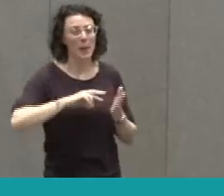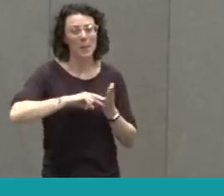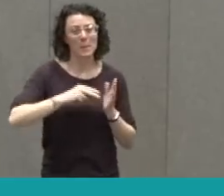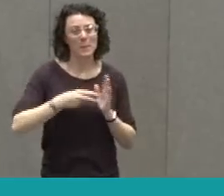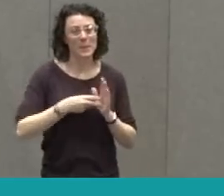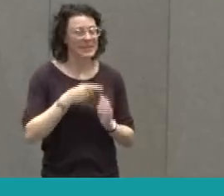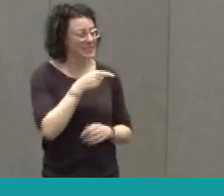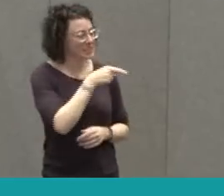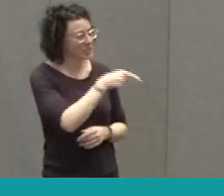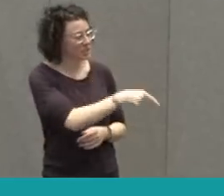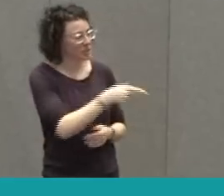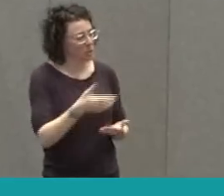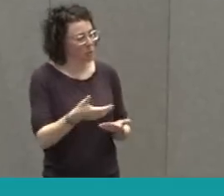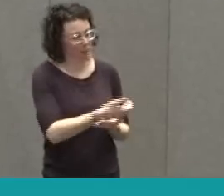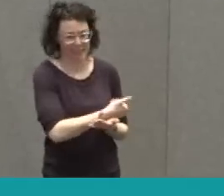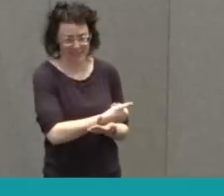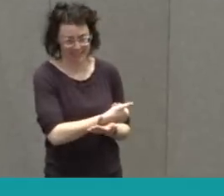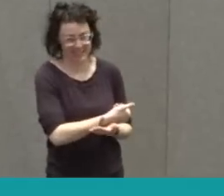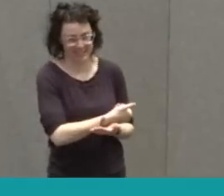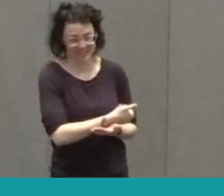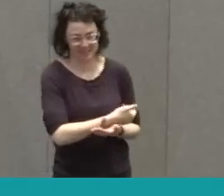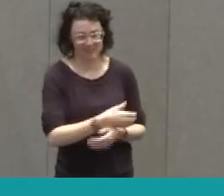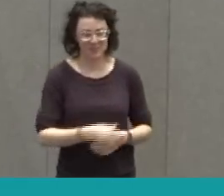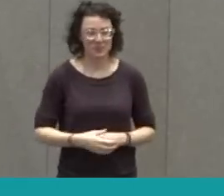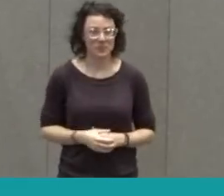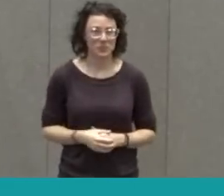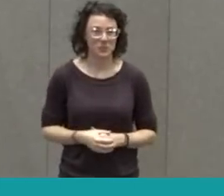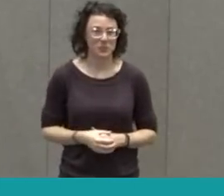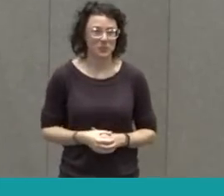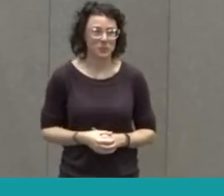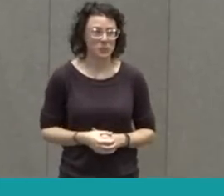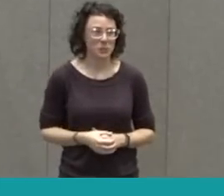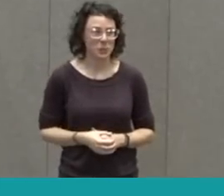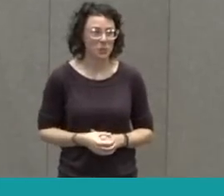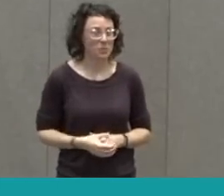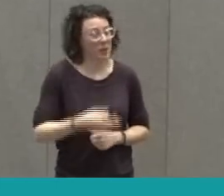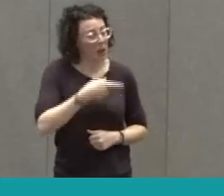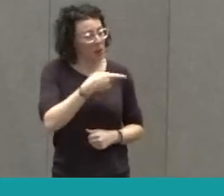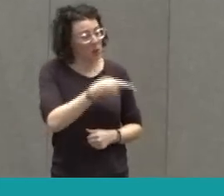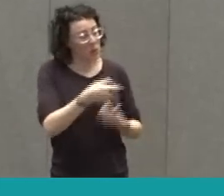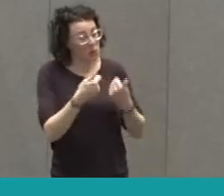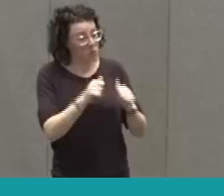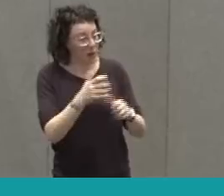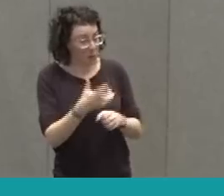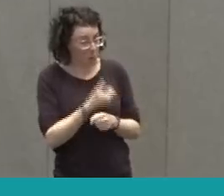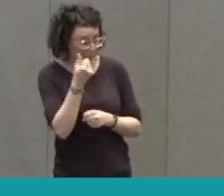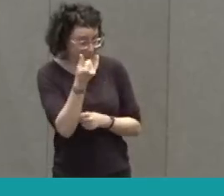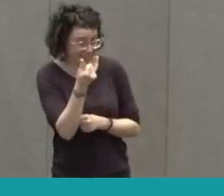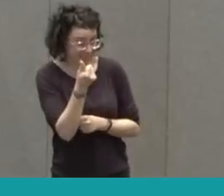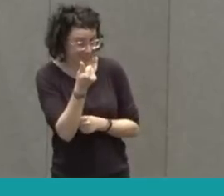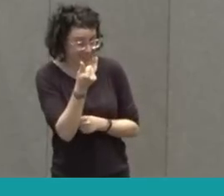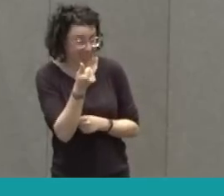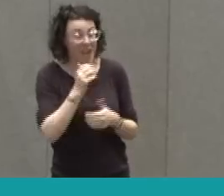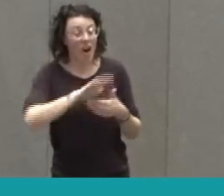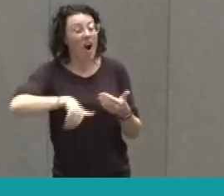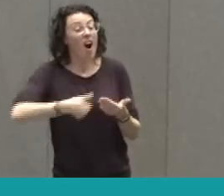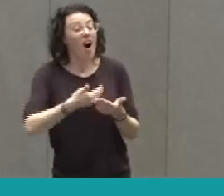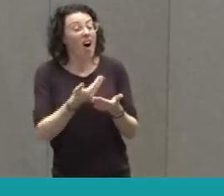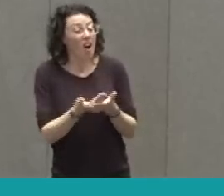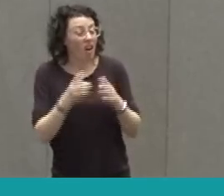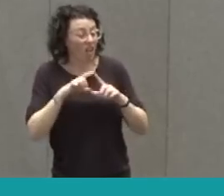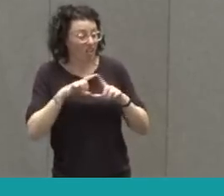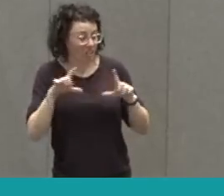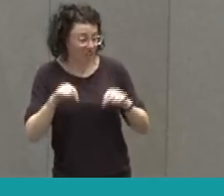the 2 cards. Now... You're trying to win, trying to get all the cards, just like a war. You're trying to win all the cards away from your